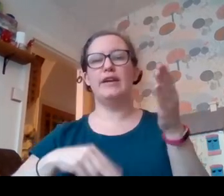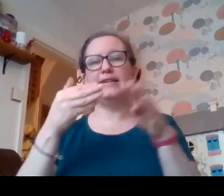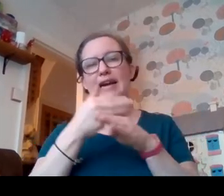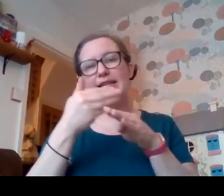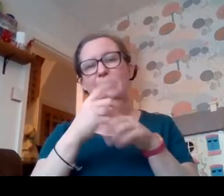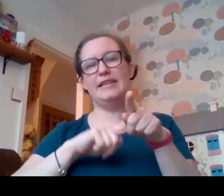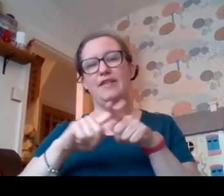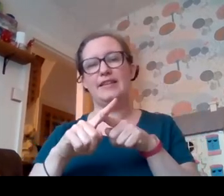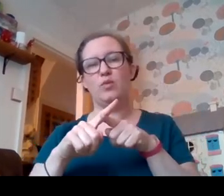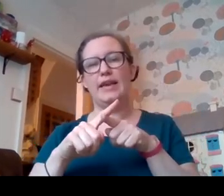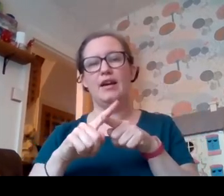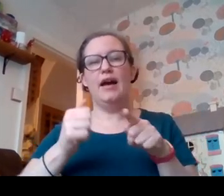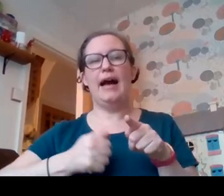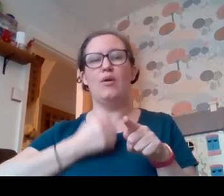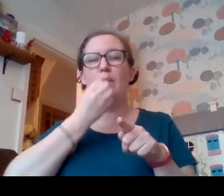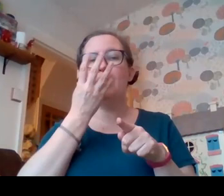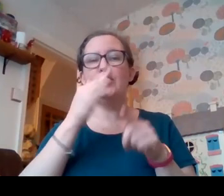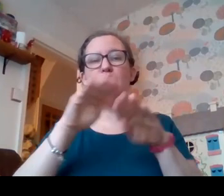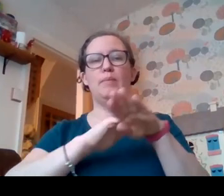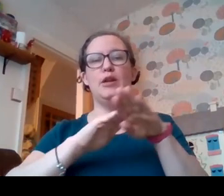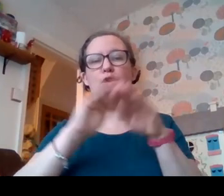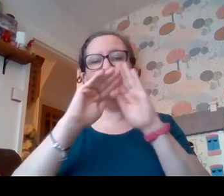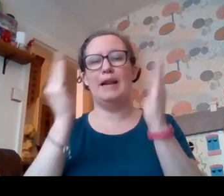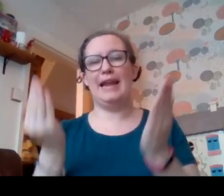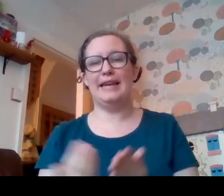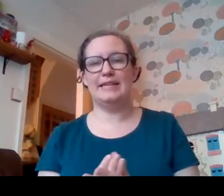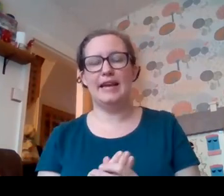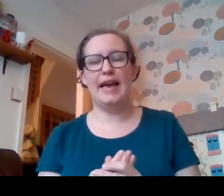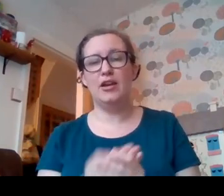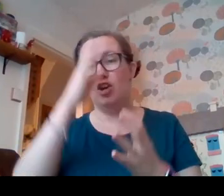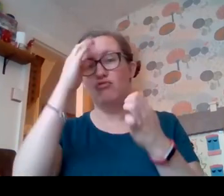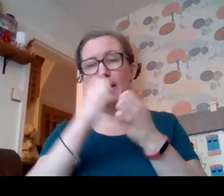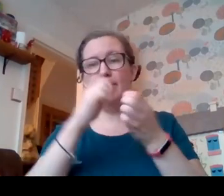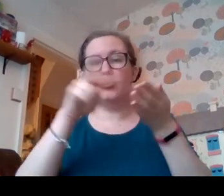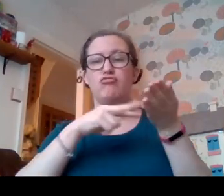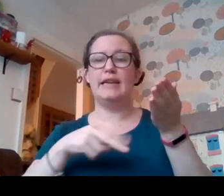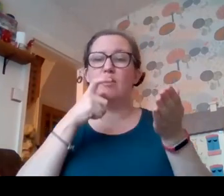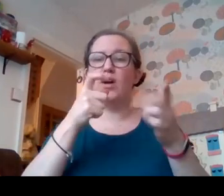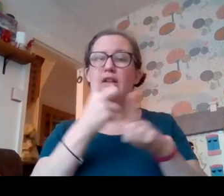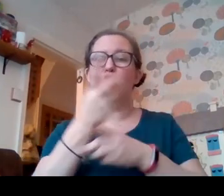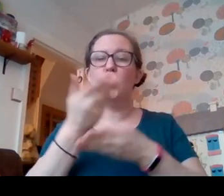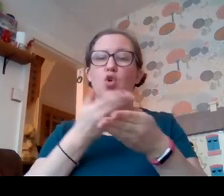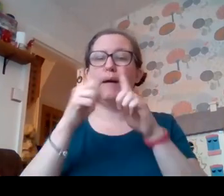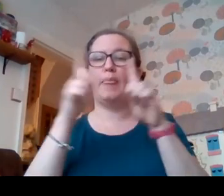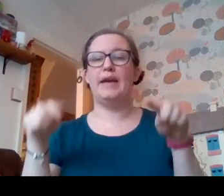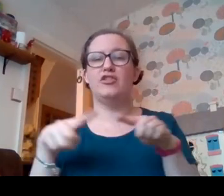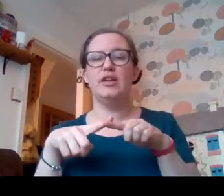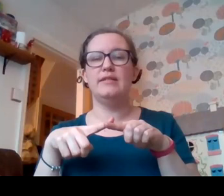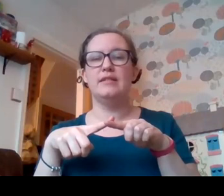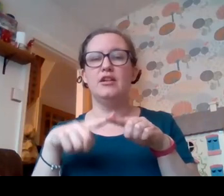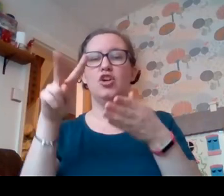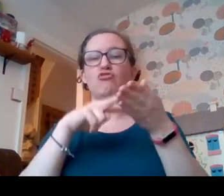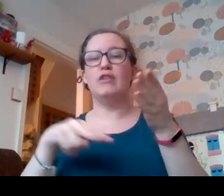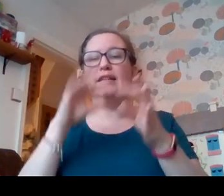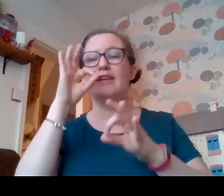here's your reading activity for this week, our beautiful blue planet, okay? Remember to read the words and talk about the